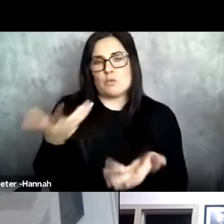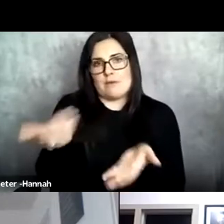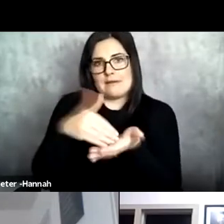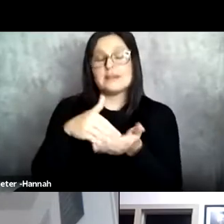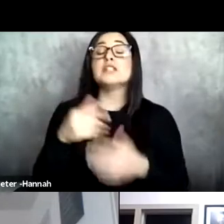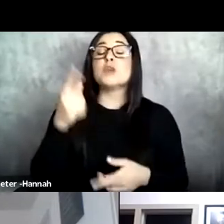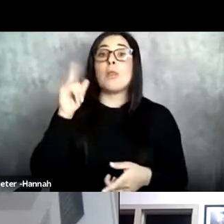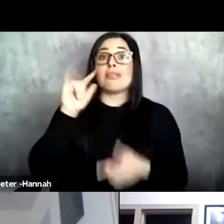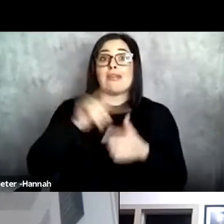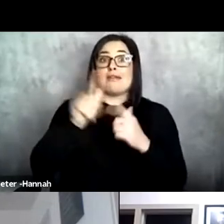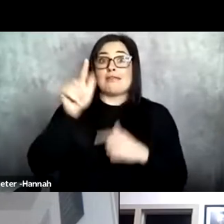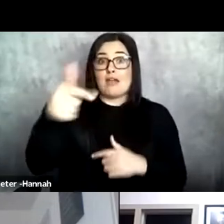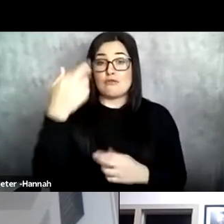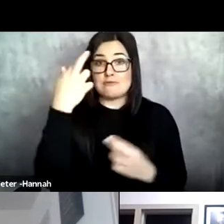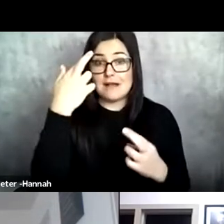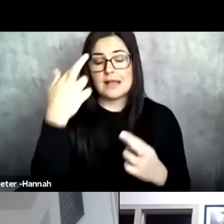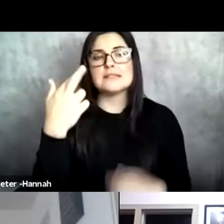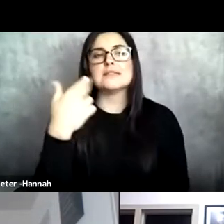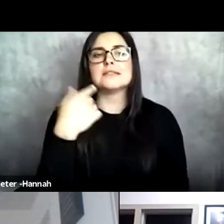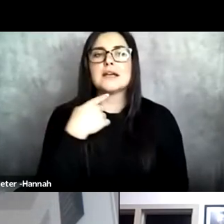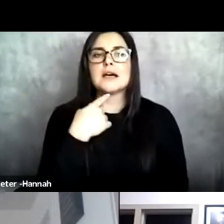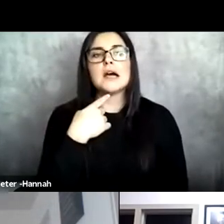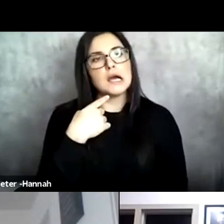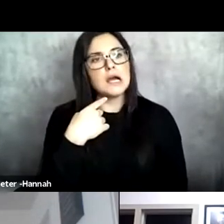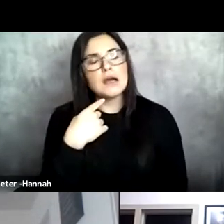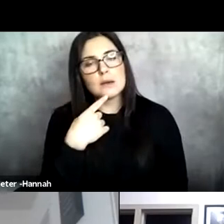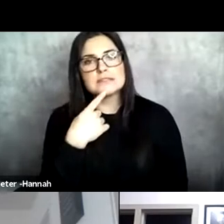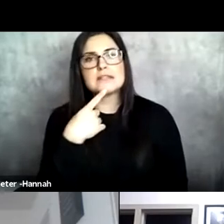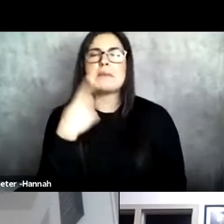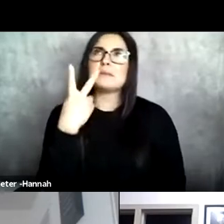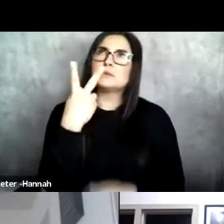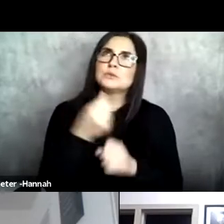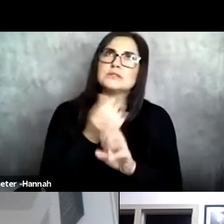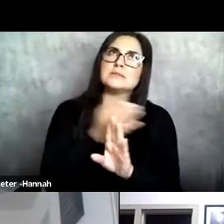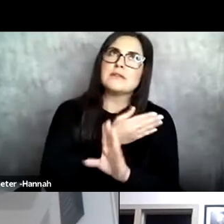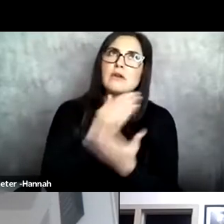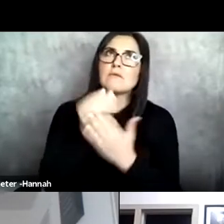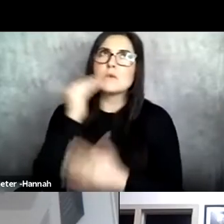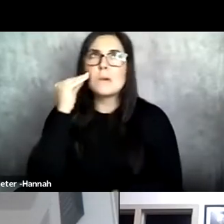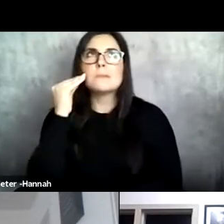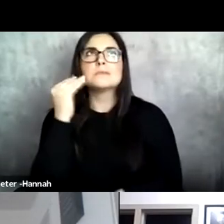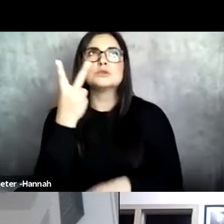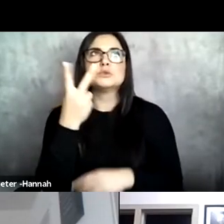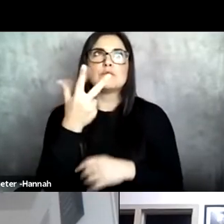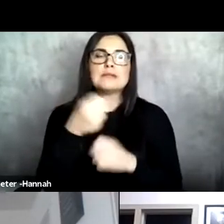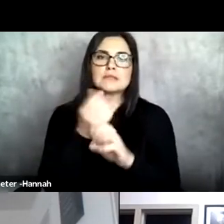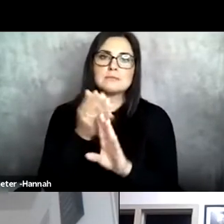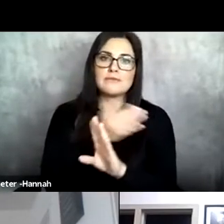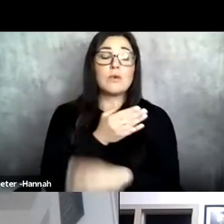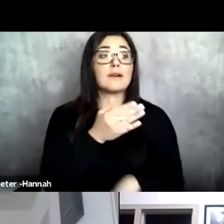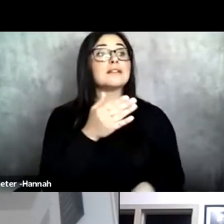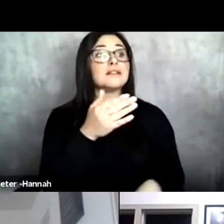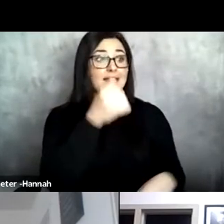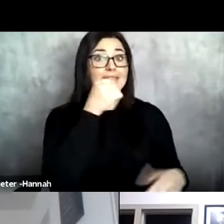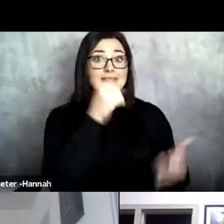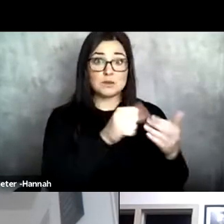to a point where I would say, maybe 2 years before coming home, 3 years before coming home, really those letters with my brother, even though